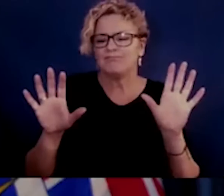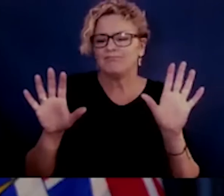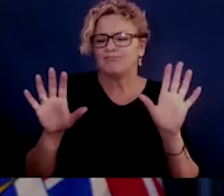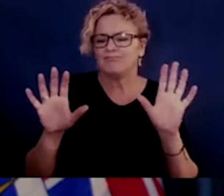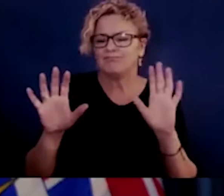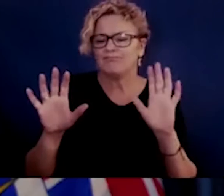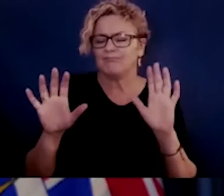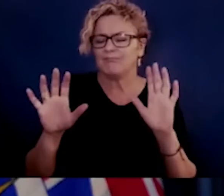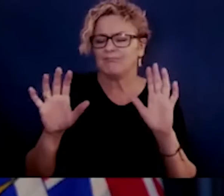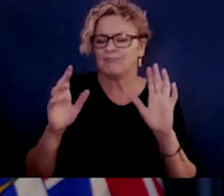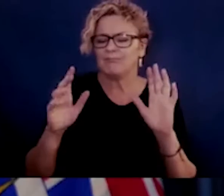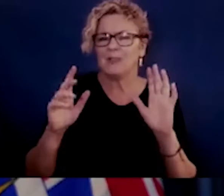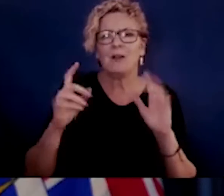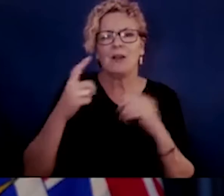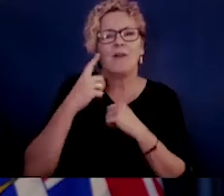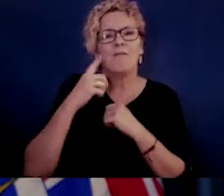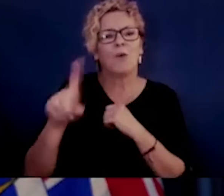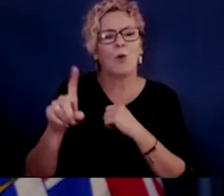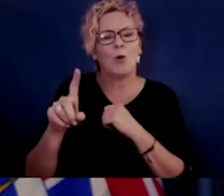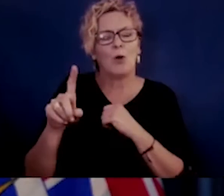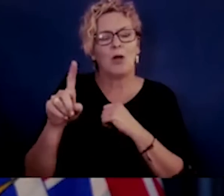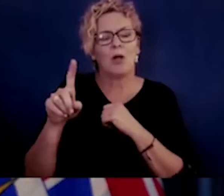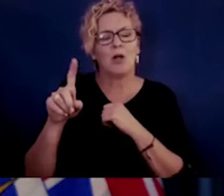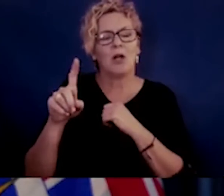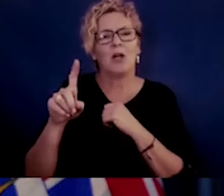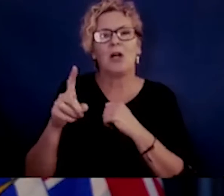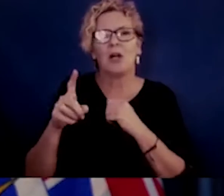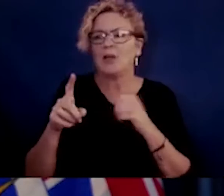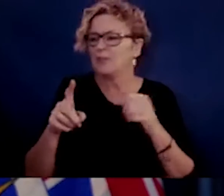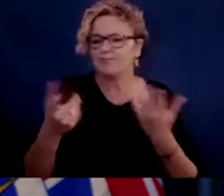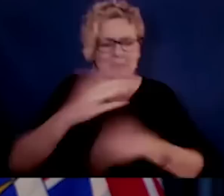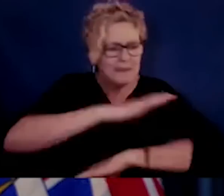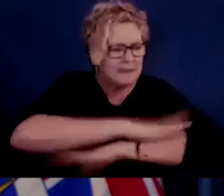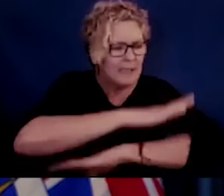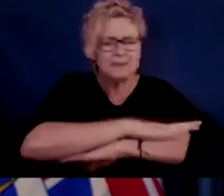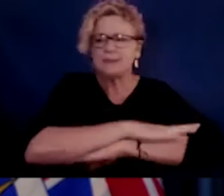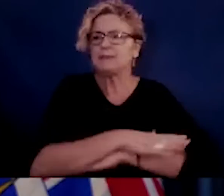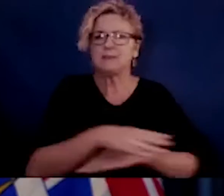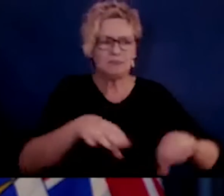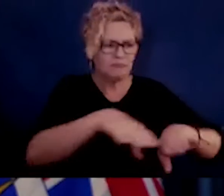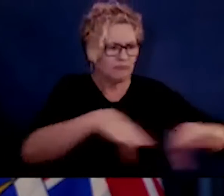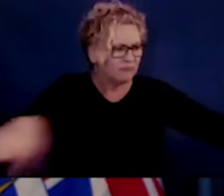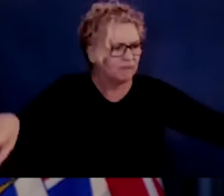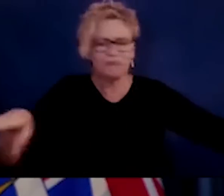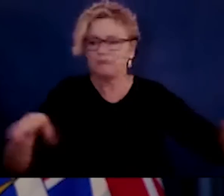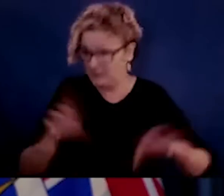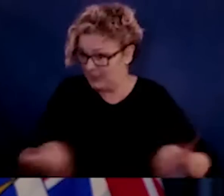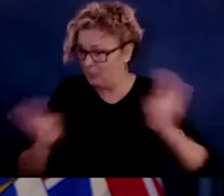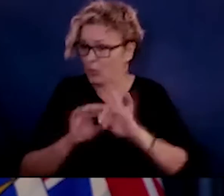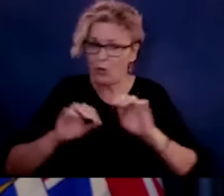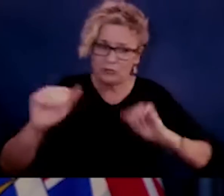But I think what we are seeing in community settings is that, especially outdoors, the virus does not live very long.